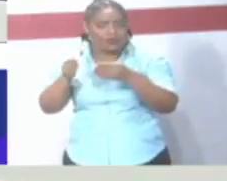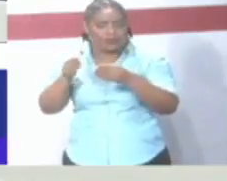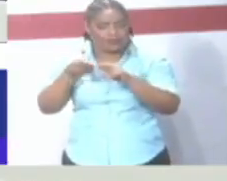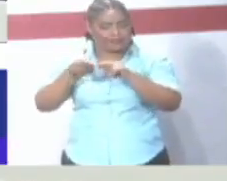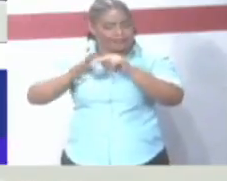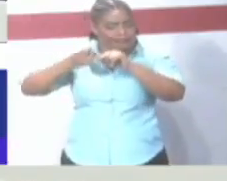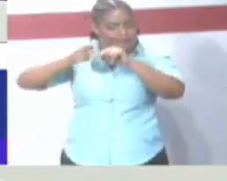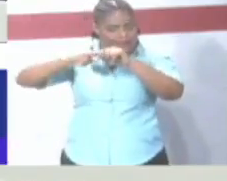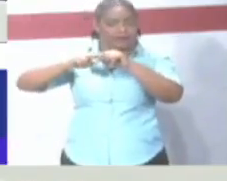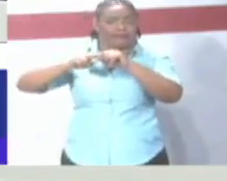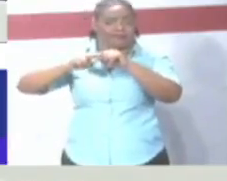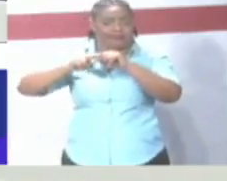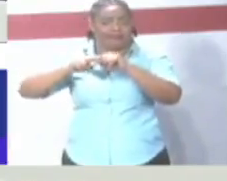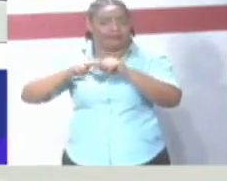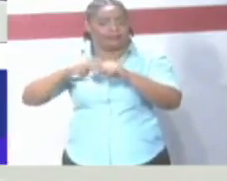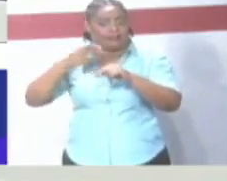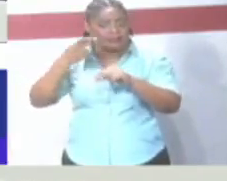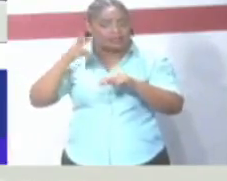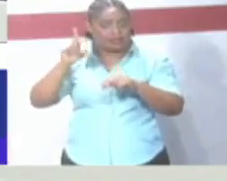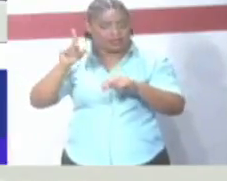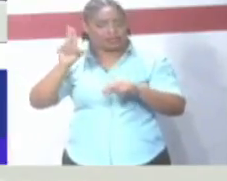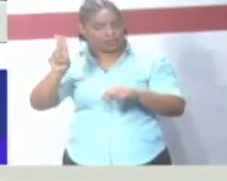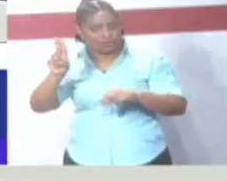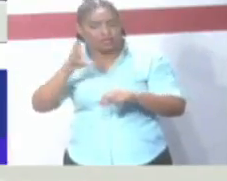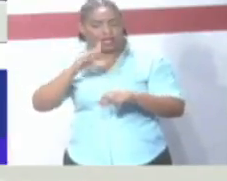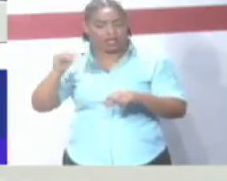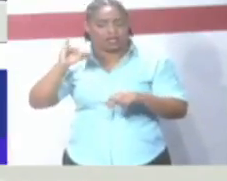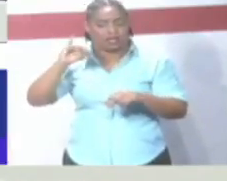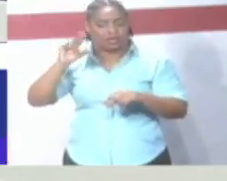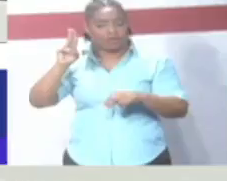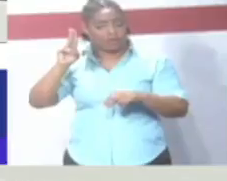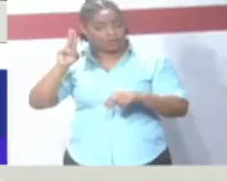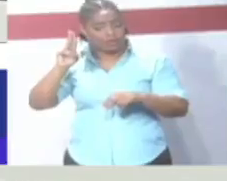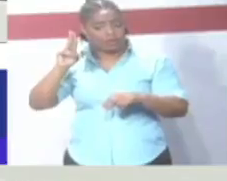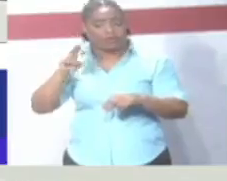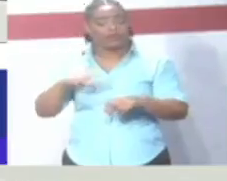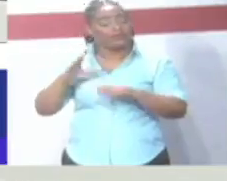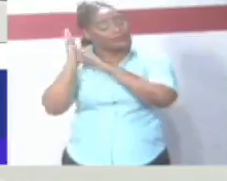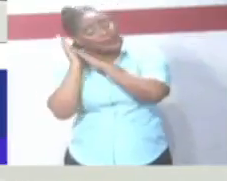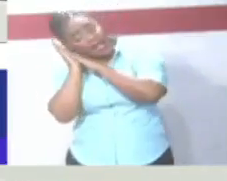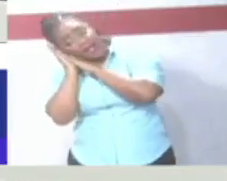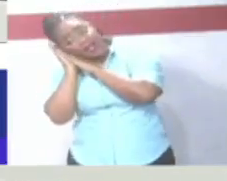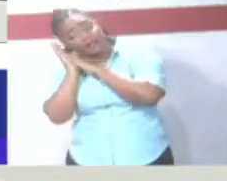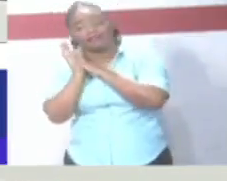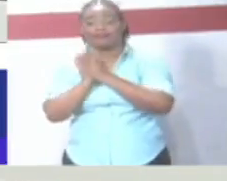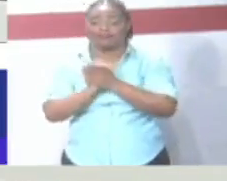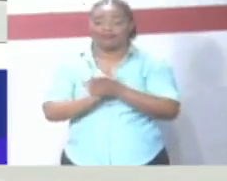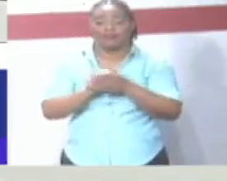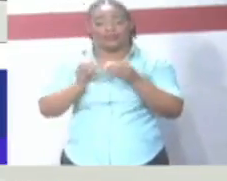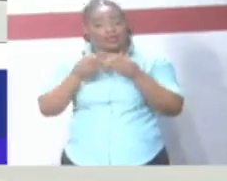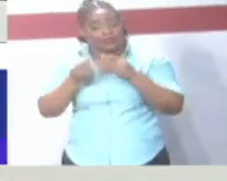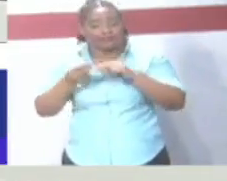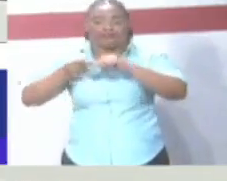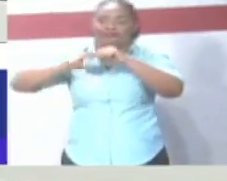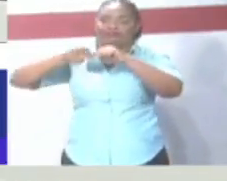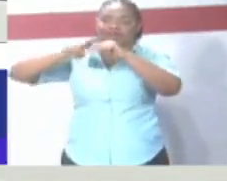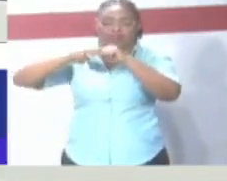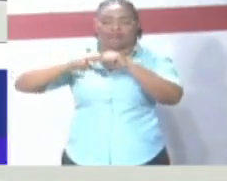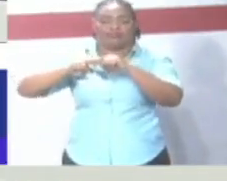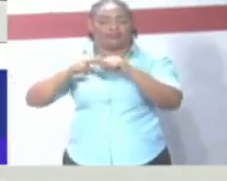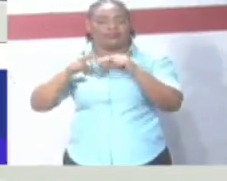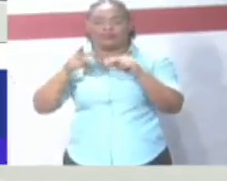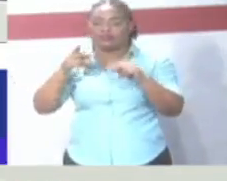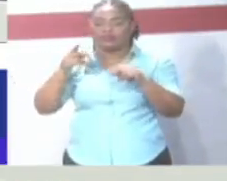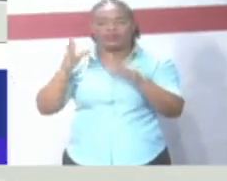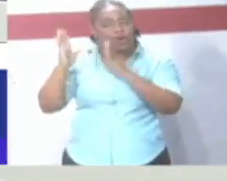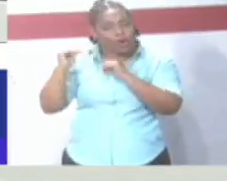of intensive care unit beds. And through a phased approach, we intend to increase the number of